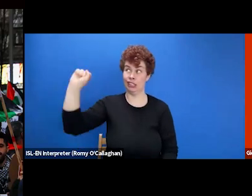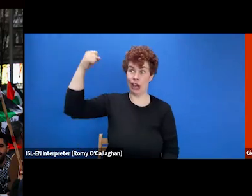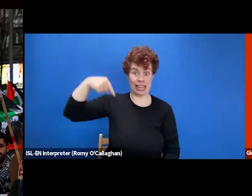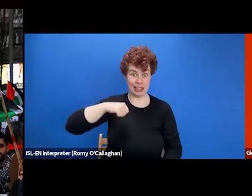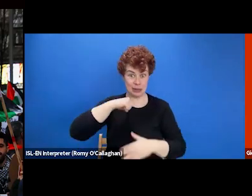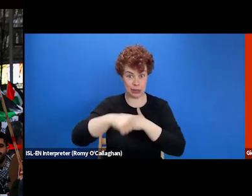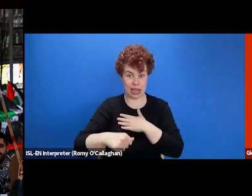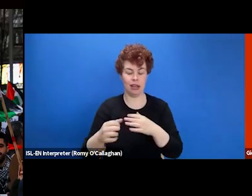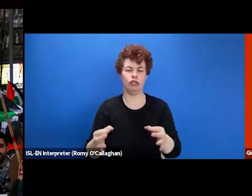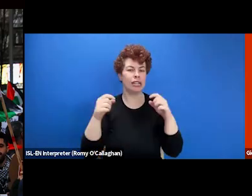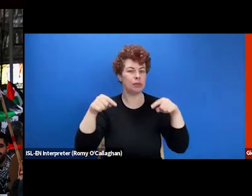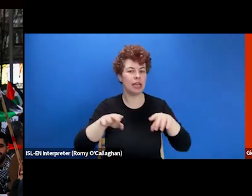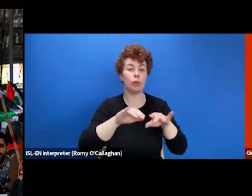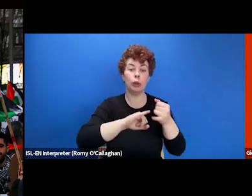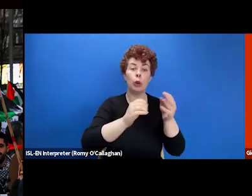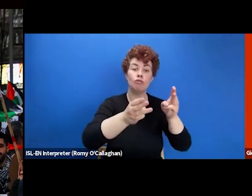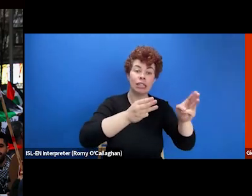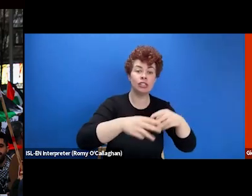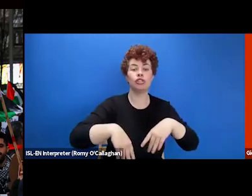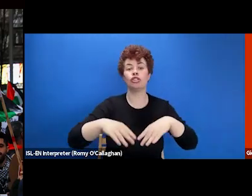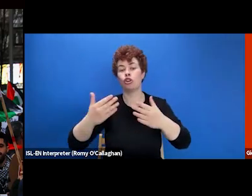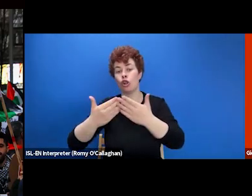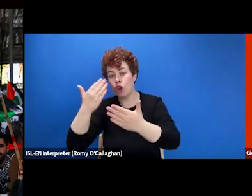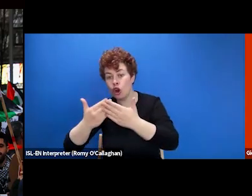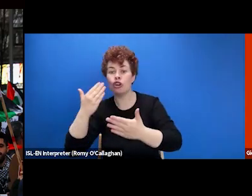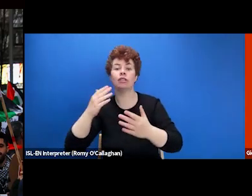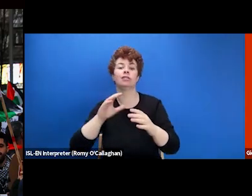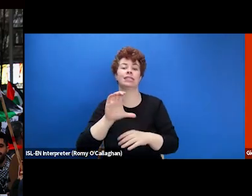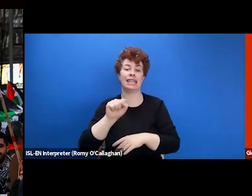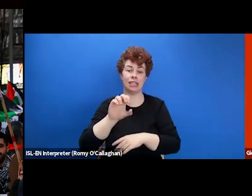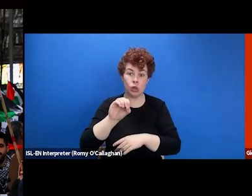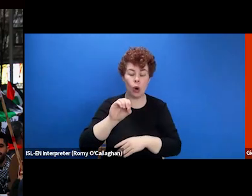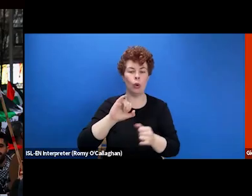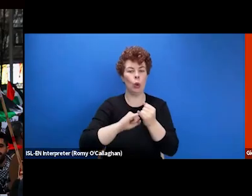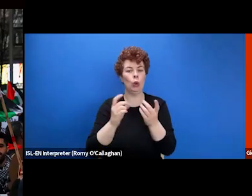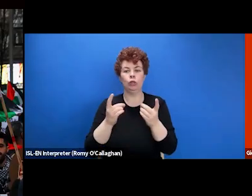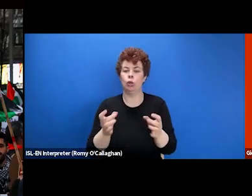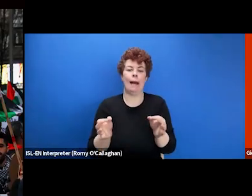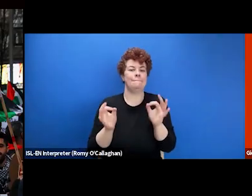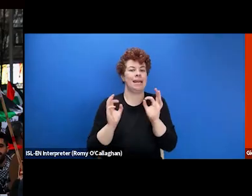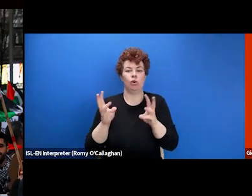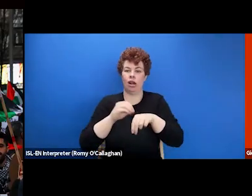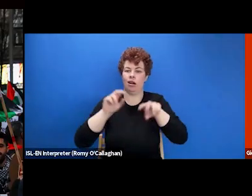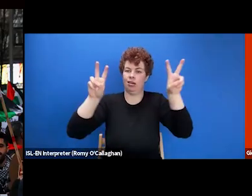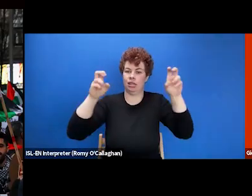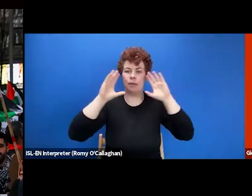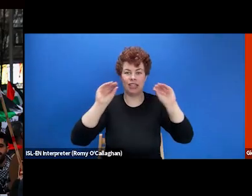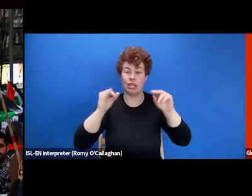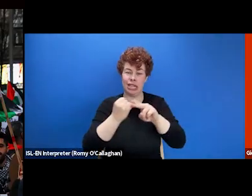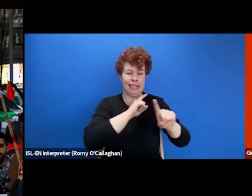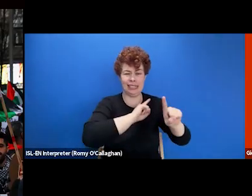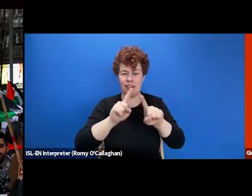learners, educators, practitioners, members of civil society organizations that do amazing work on education of all forms.